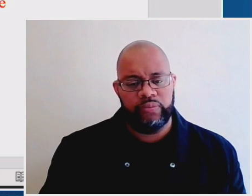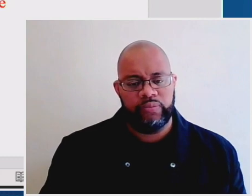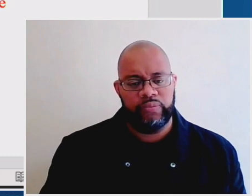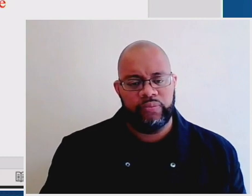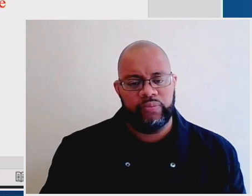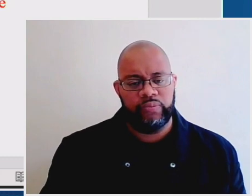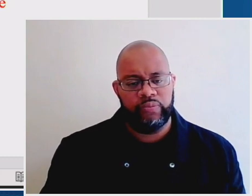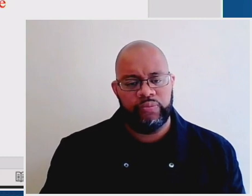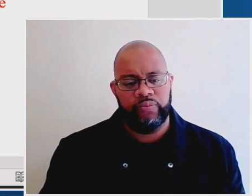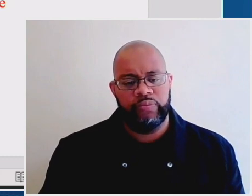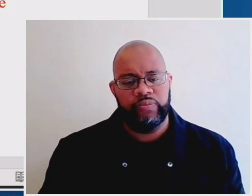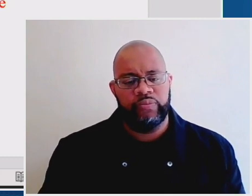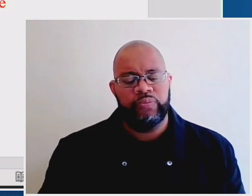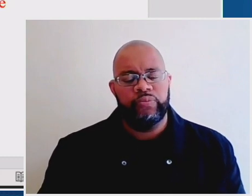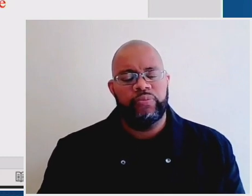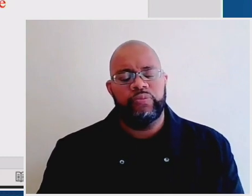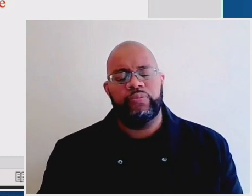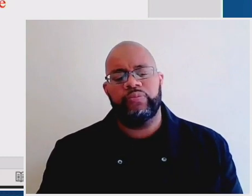documentation,